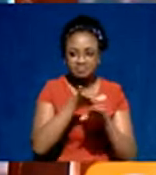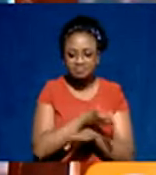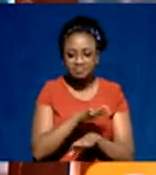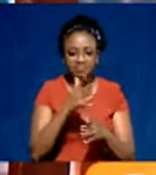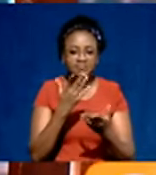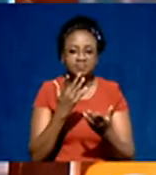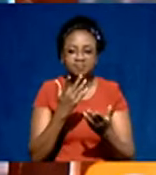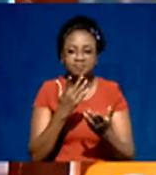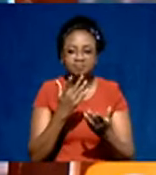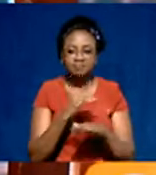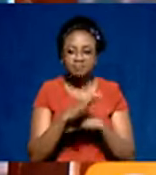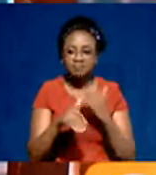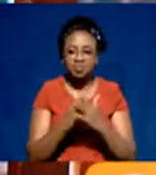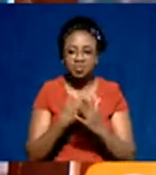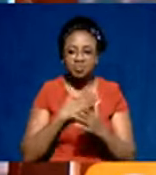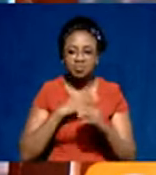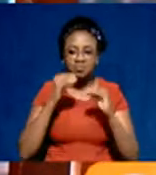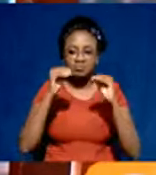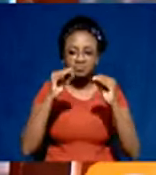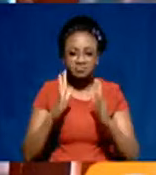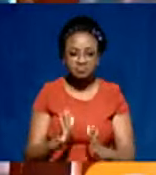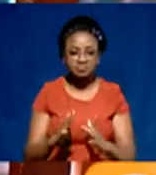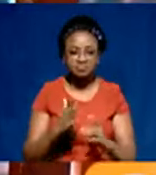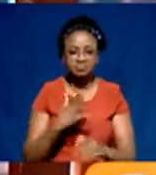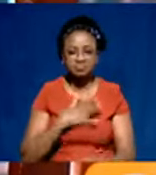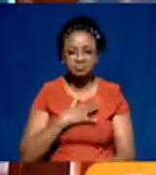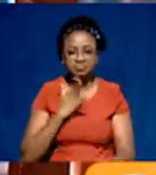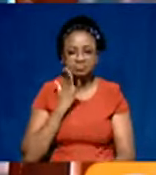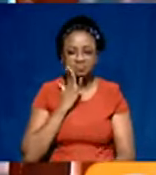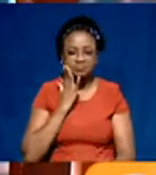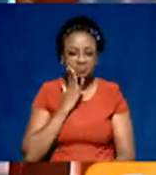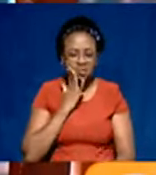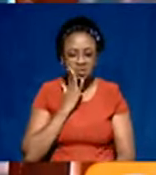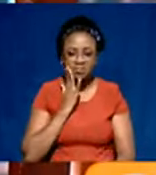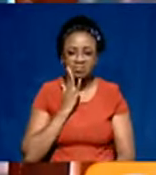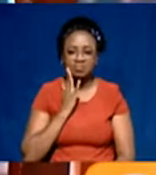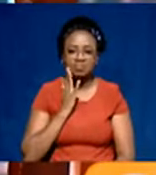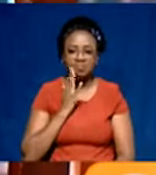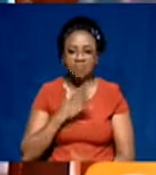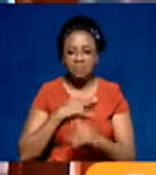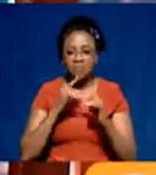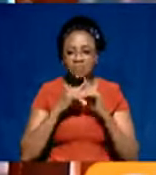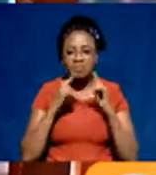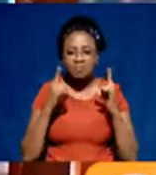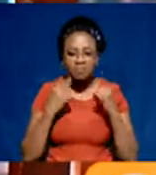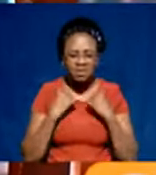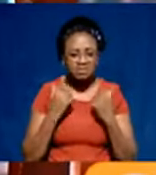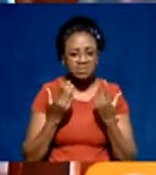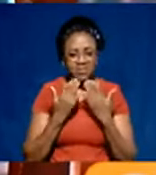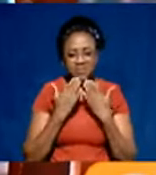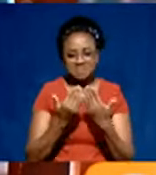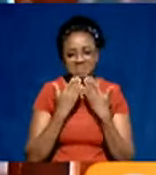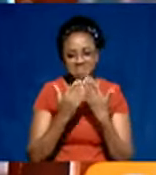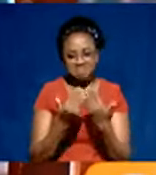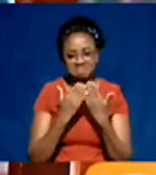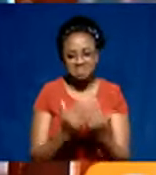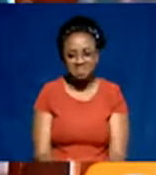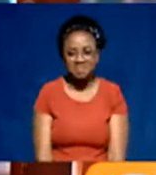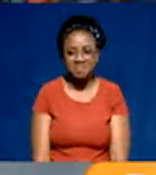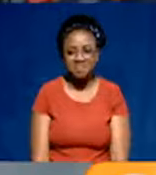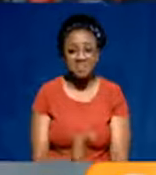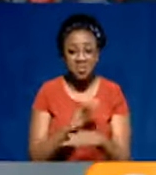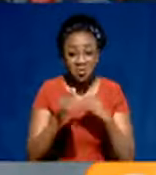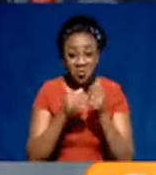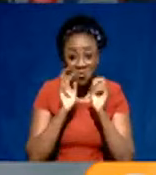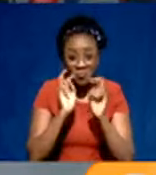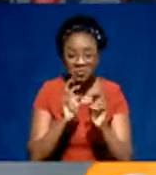Gishohi, all my teachers, my mom, my Reverend Elijah Lankisa. I just want to tell them thank you. And they're all watching